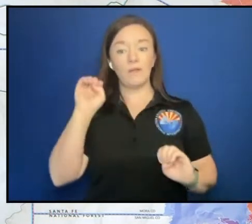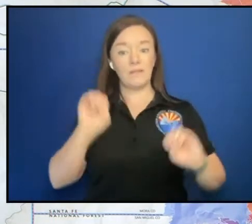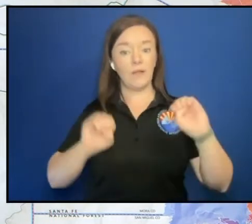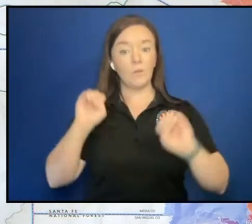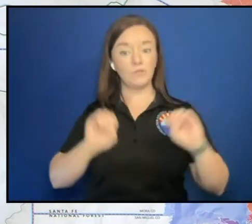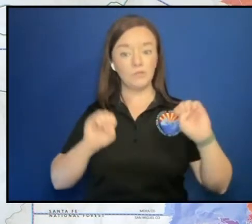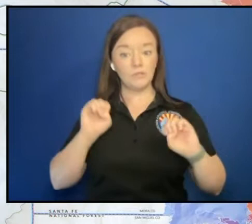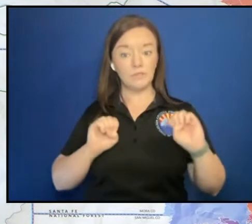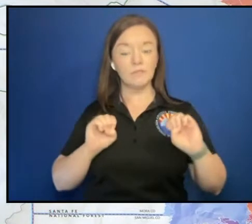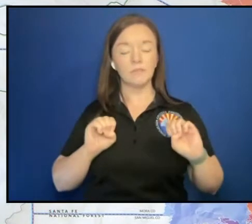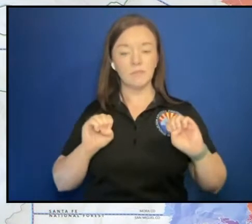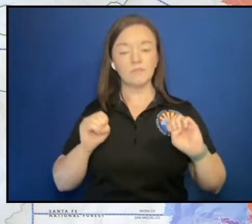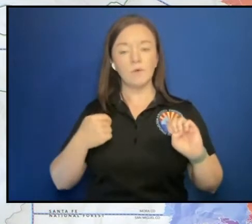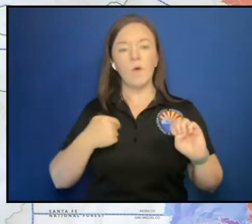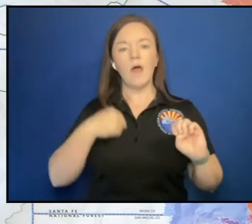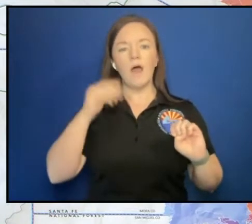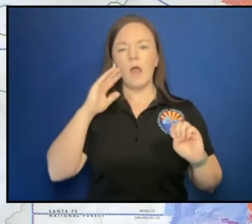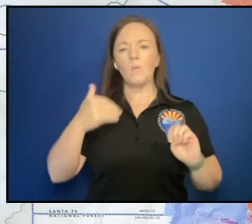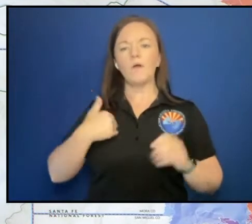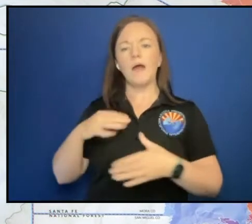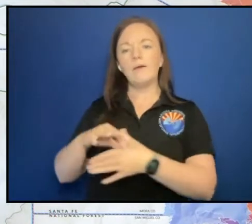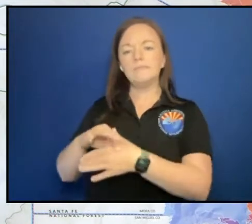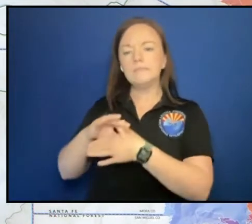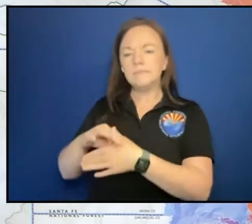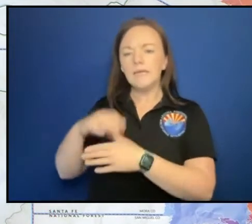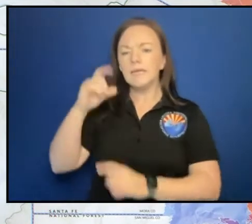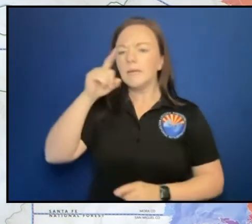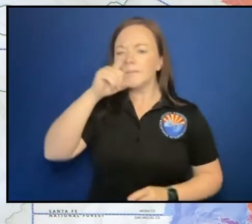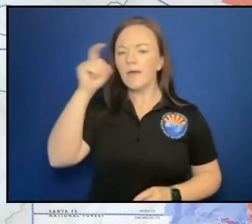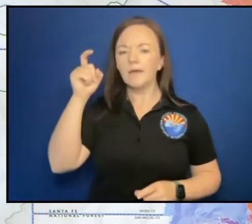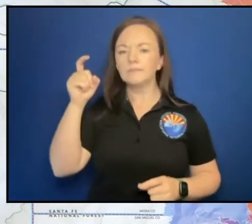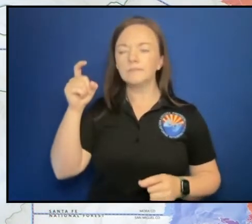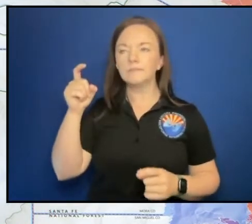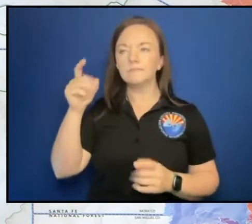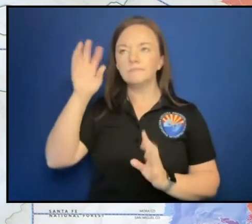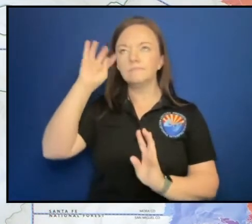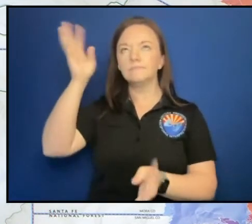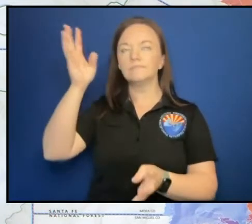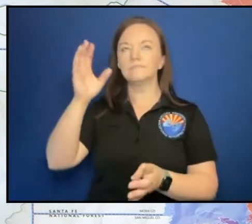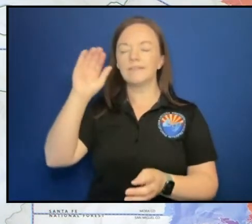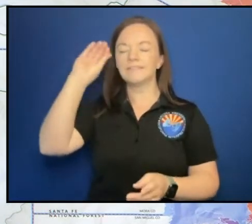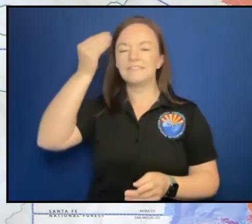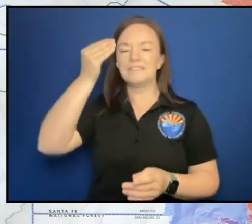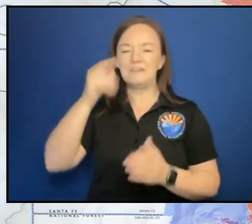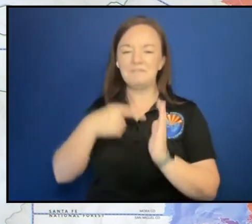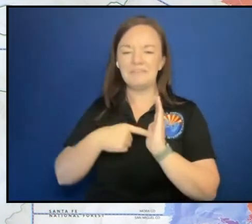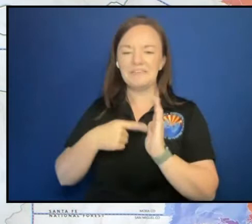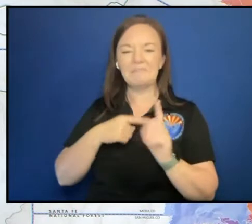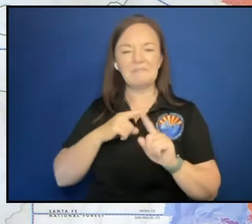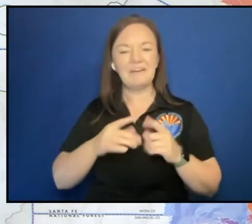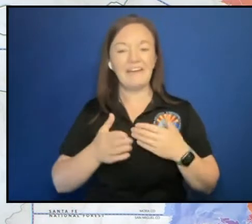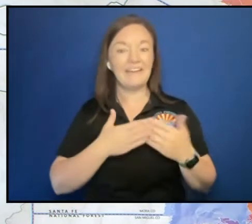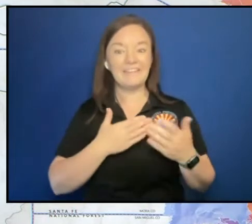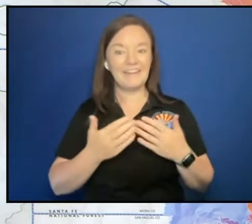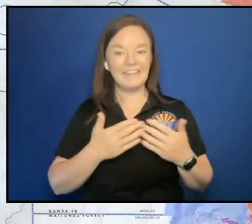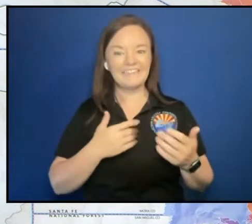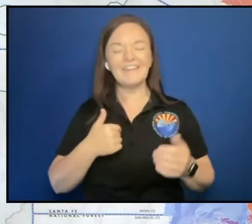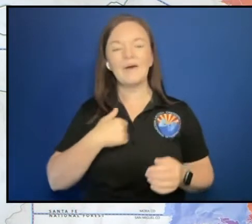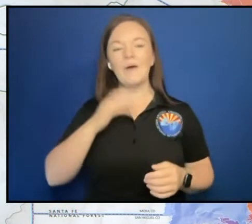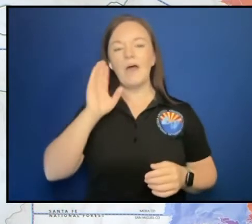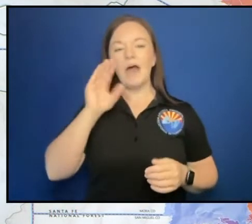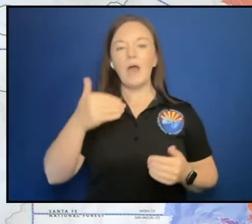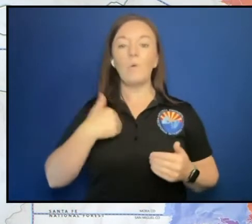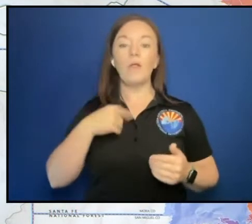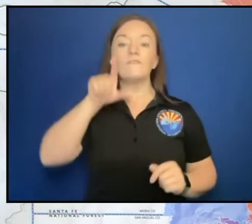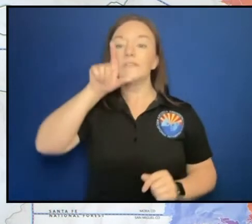the steaks because I don't know, that was a dumb example, but anyways, So I'm going to have the chicken